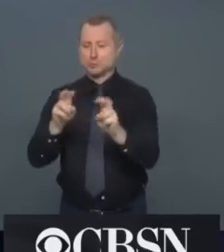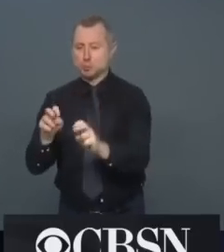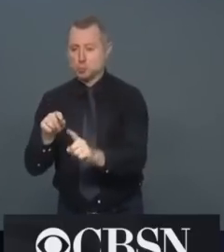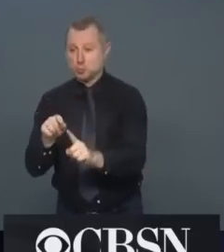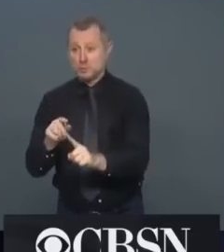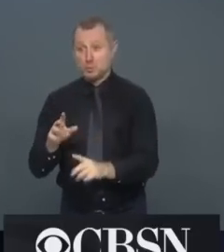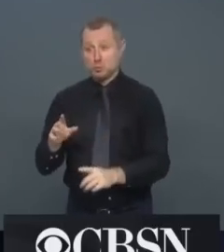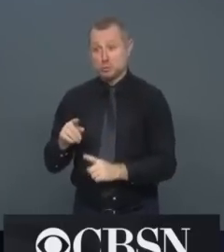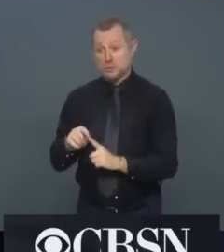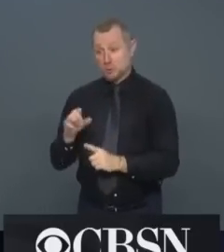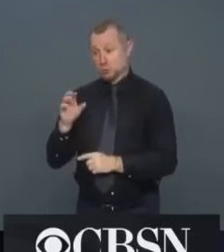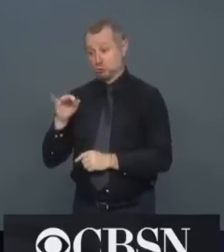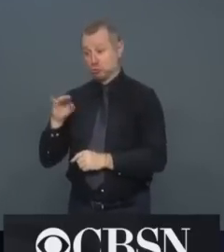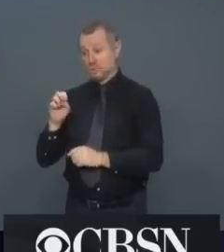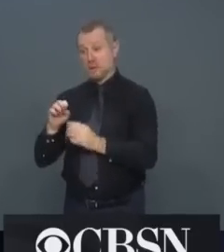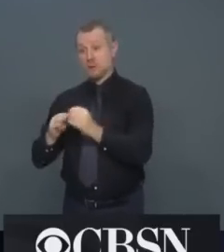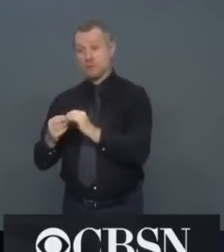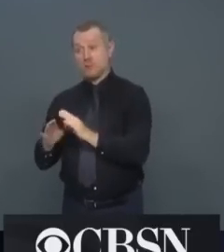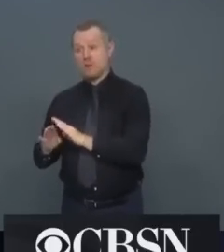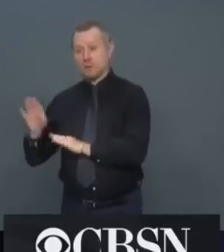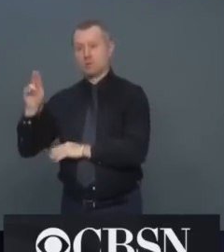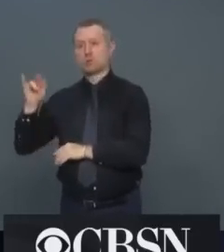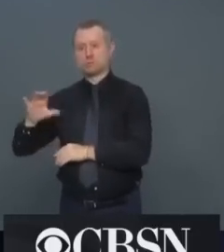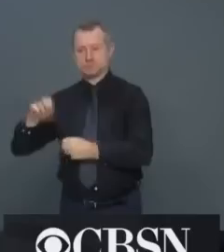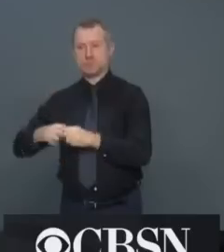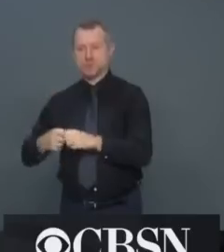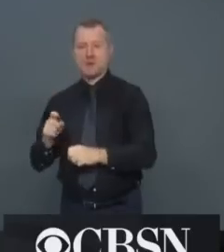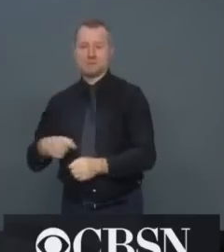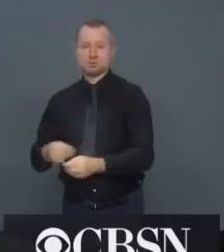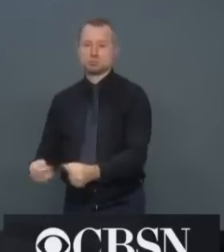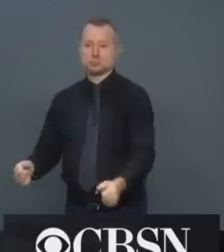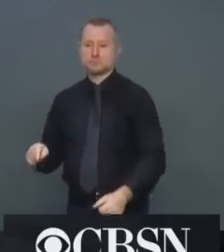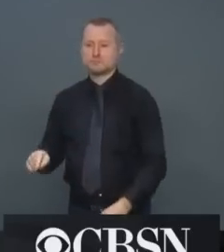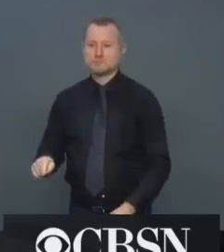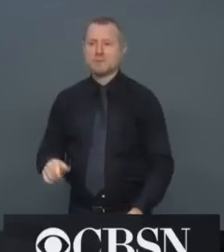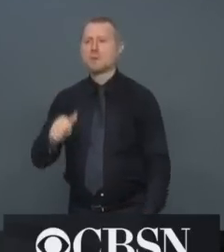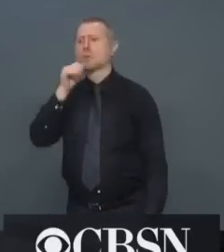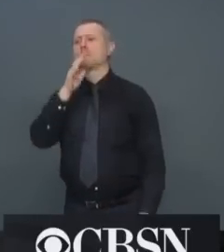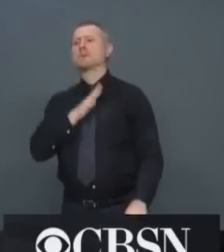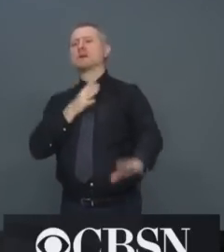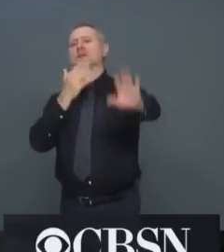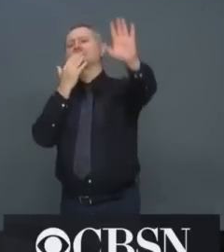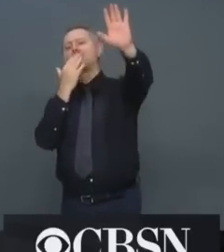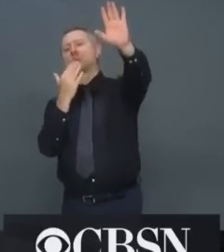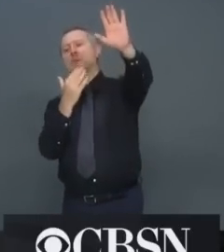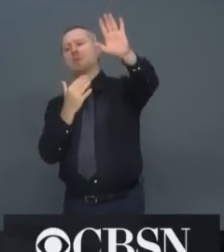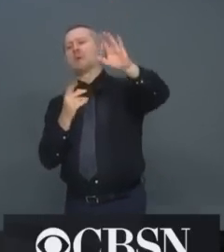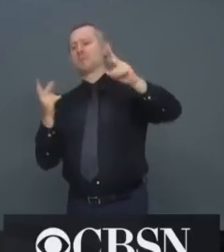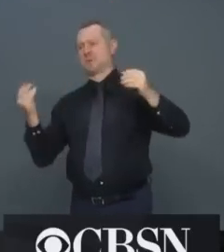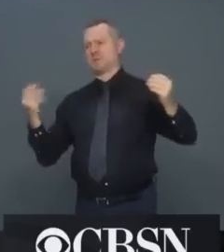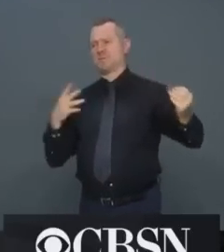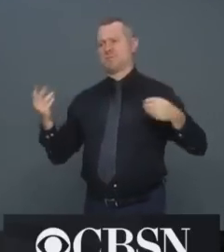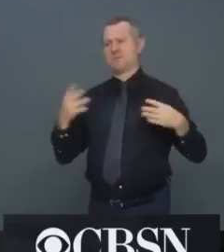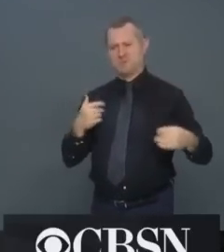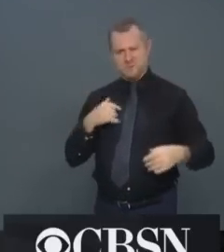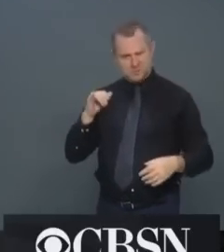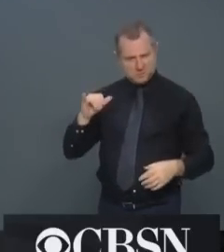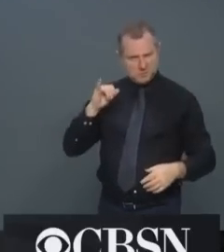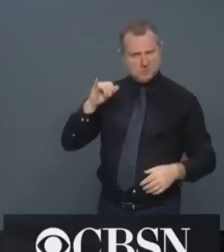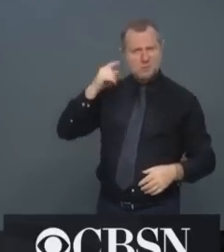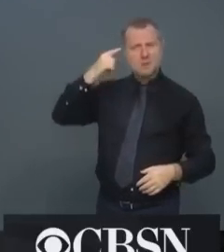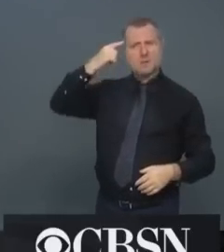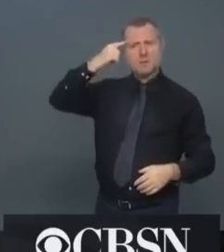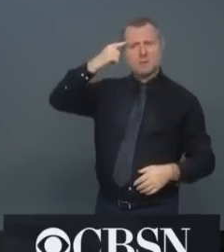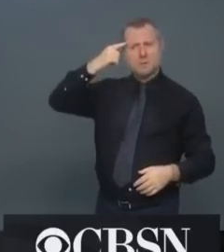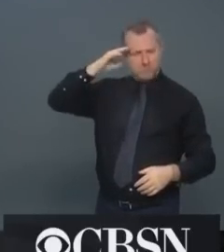problem. It has to be addressed. Yeah, thank you. It has been called to my attention, and I know it's a fact,